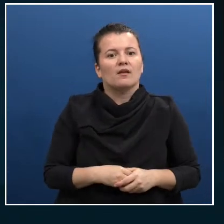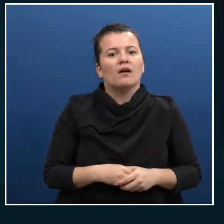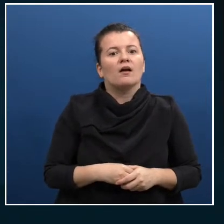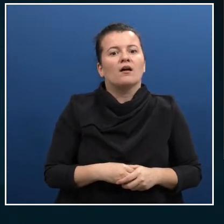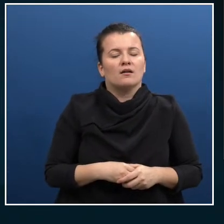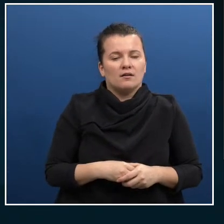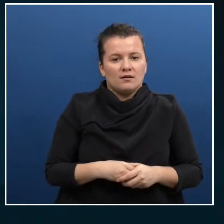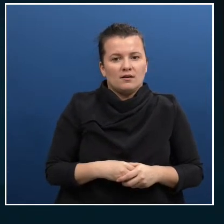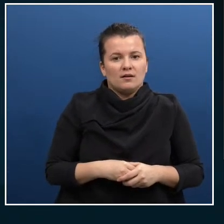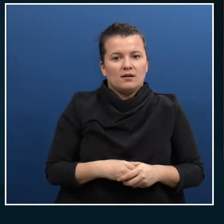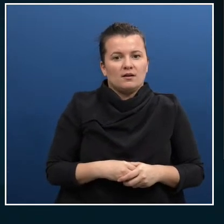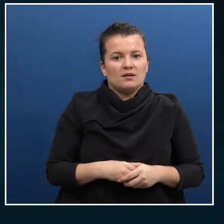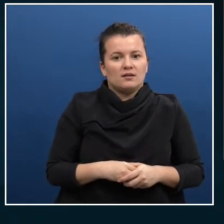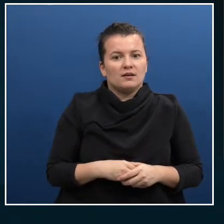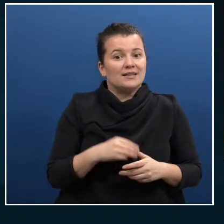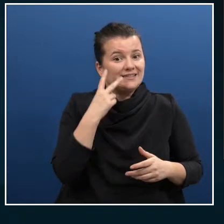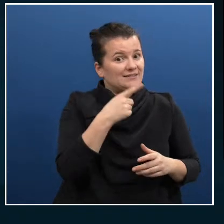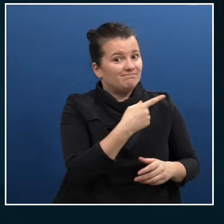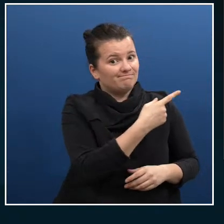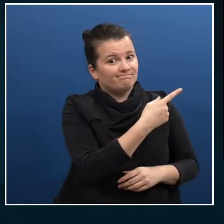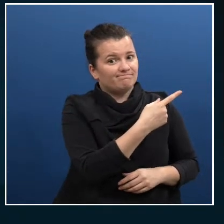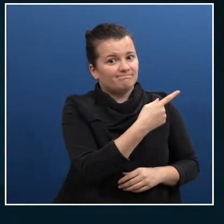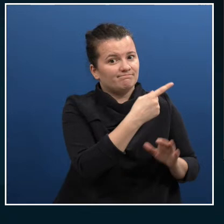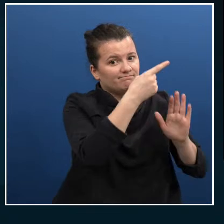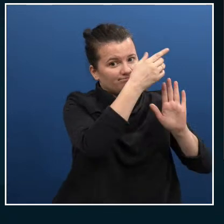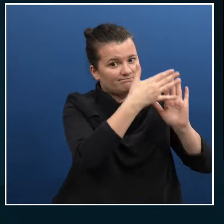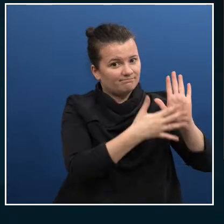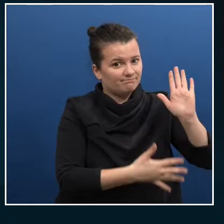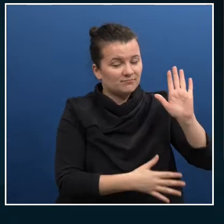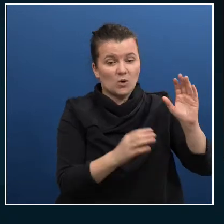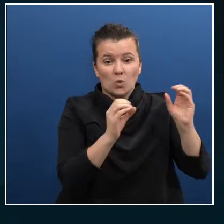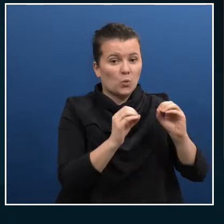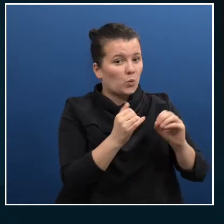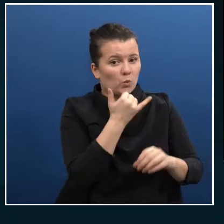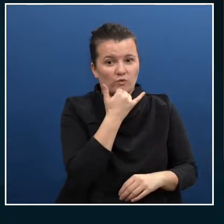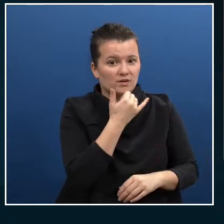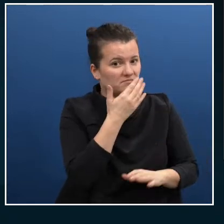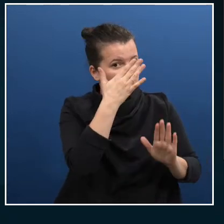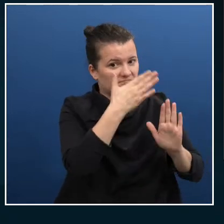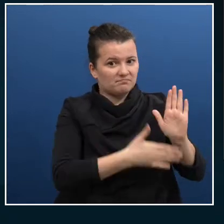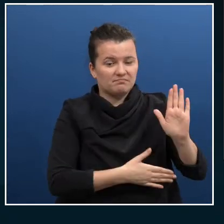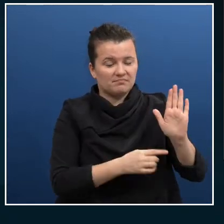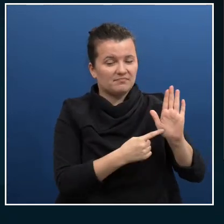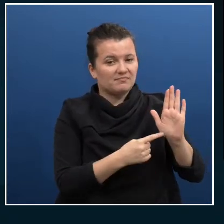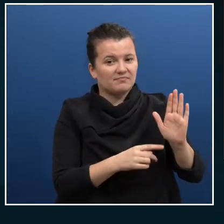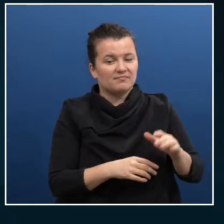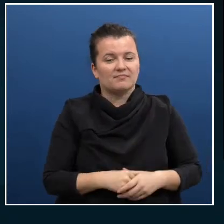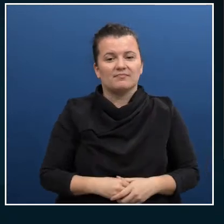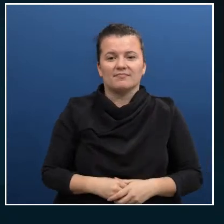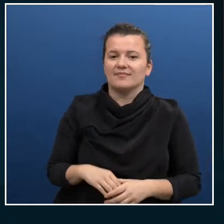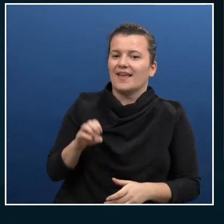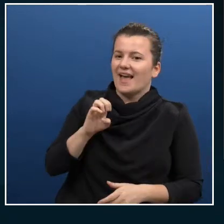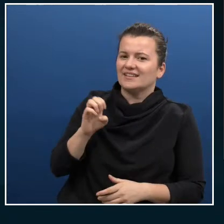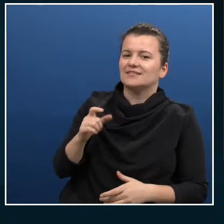now, I'll just finish, as you can see, no errors here, so that looks good. Rub it